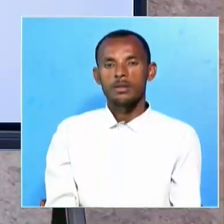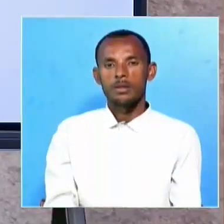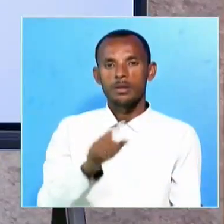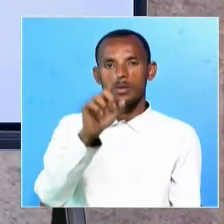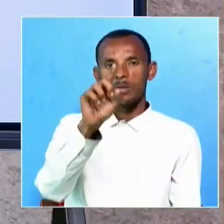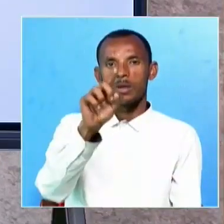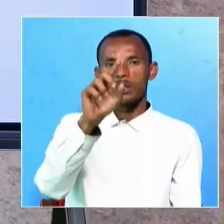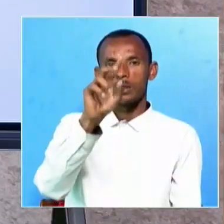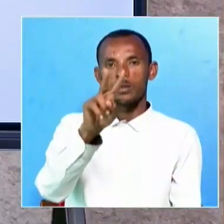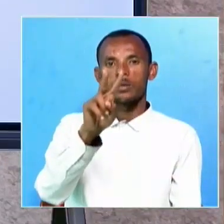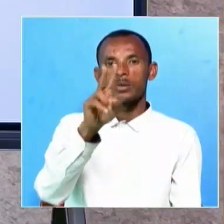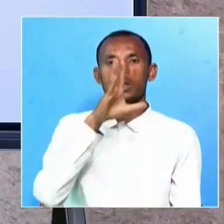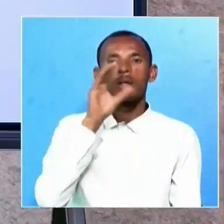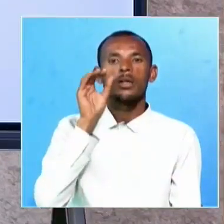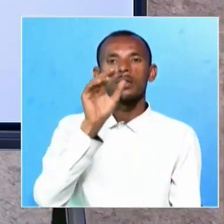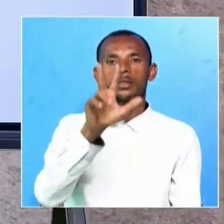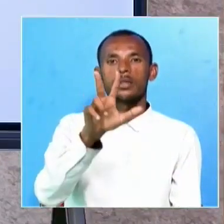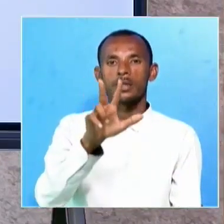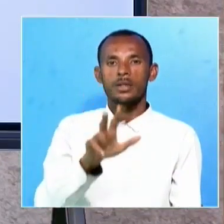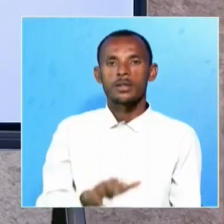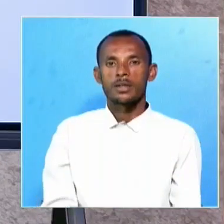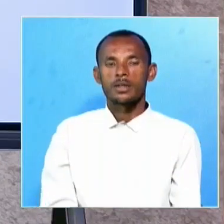1, 2, and 3.